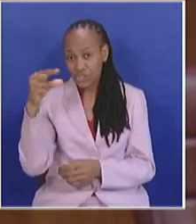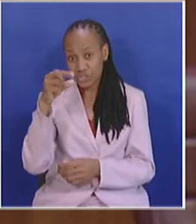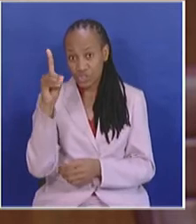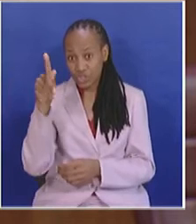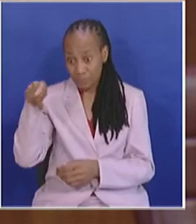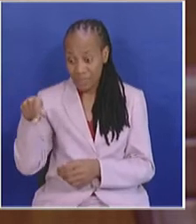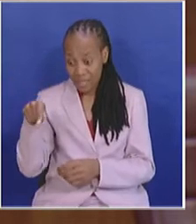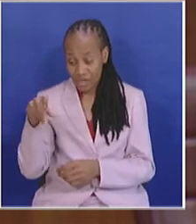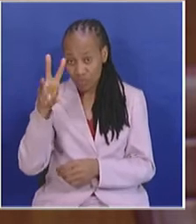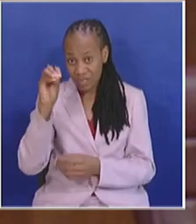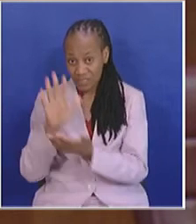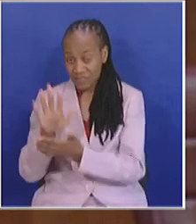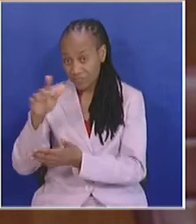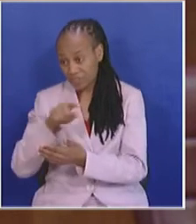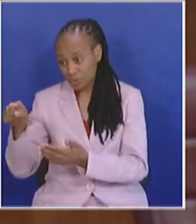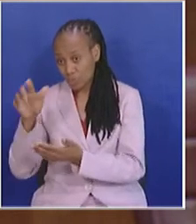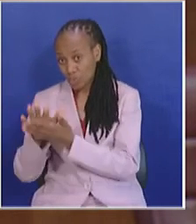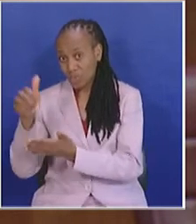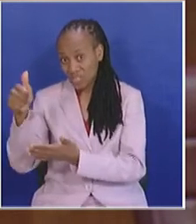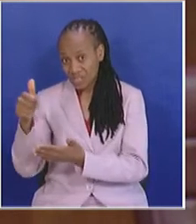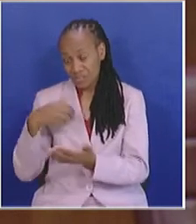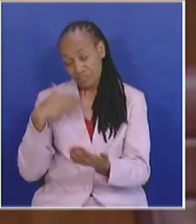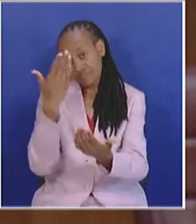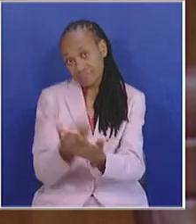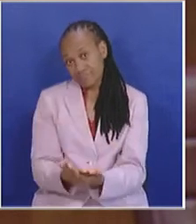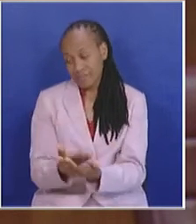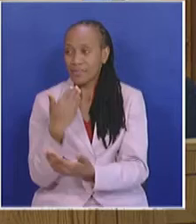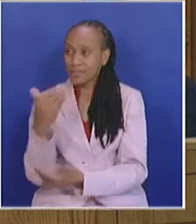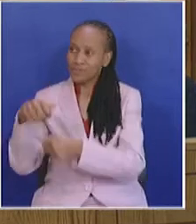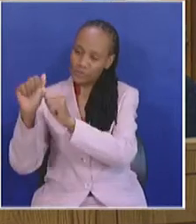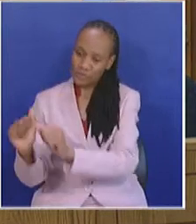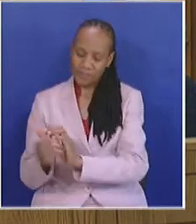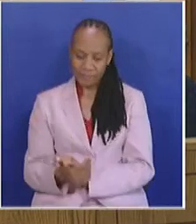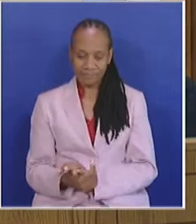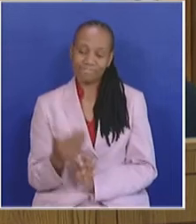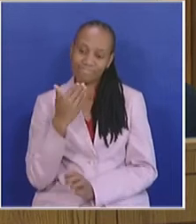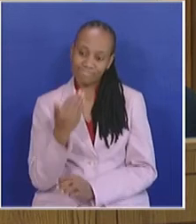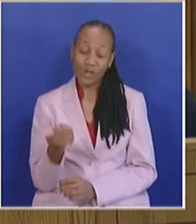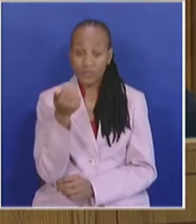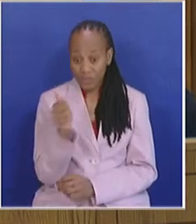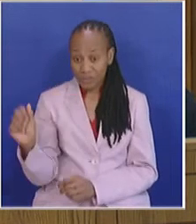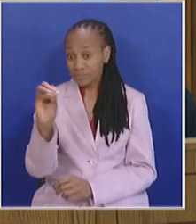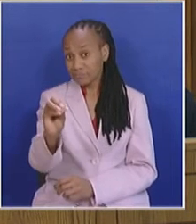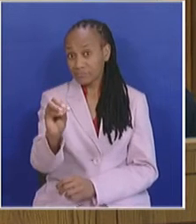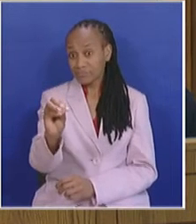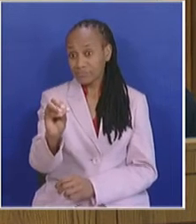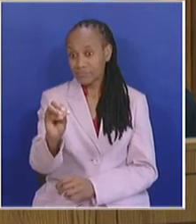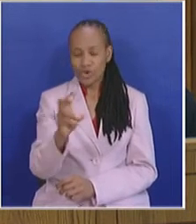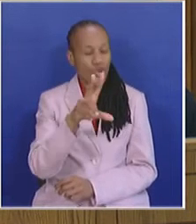in 2015-2016. I so move. Thank you, Chairperson. Thank you, sir. Is there any objection to this